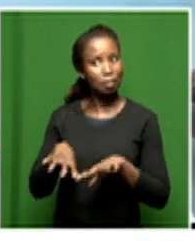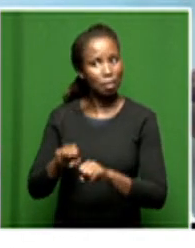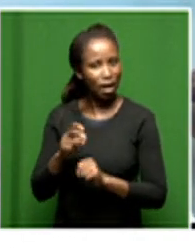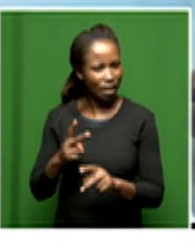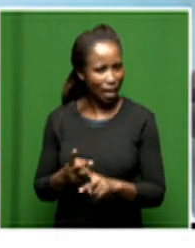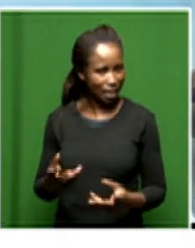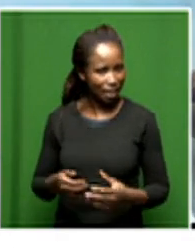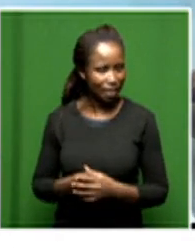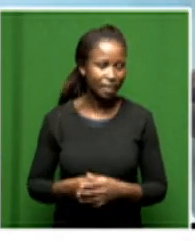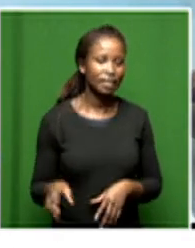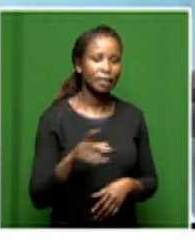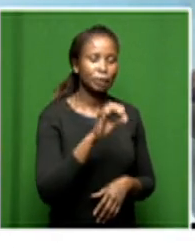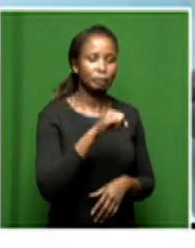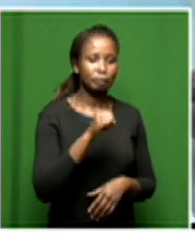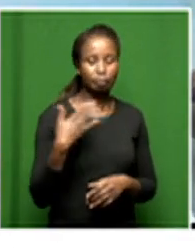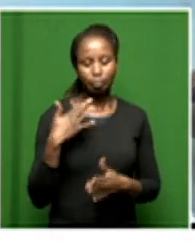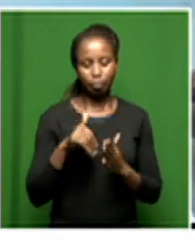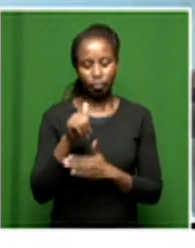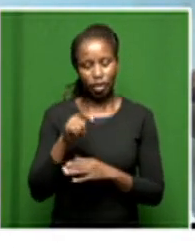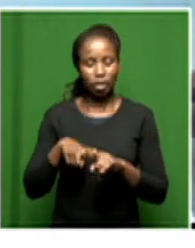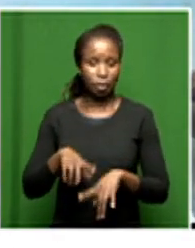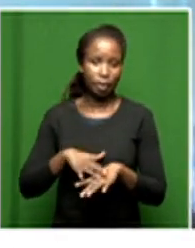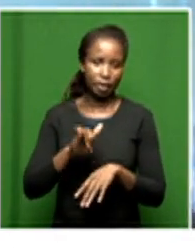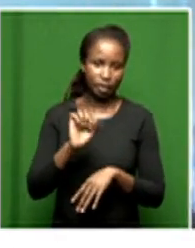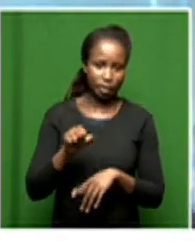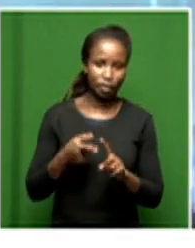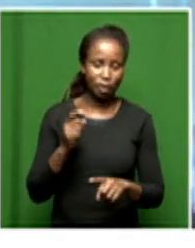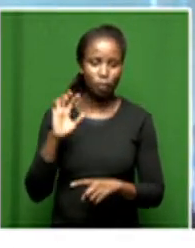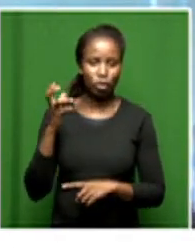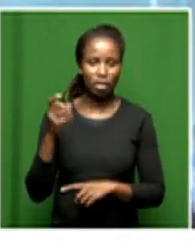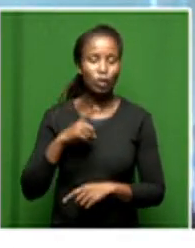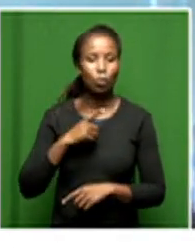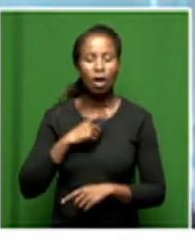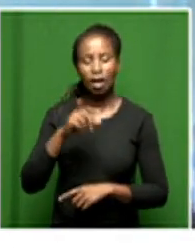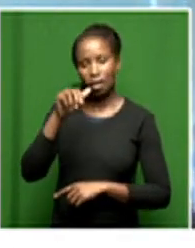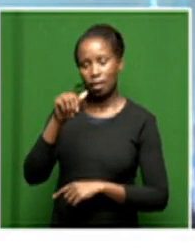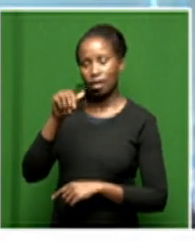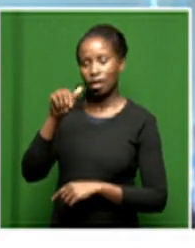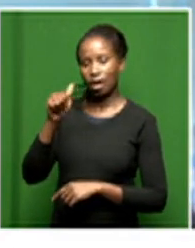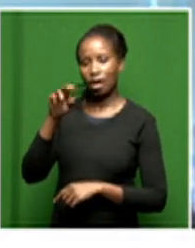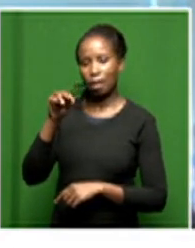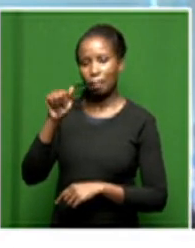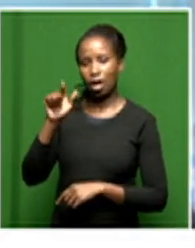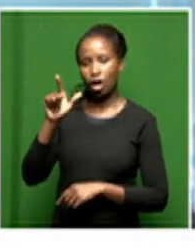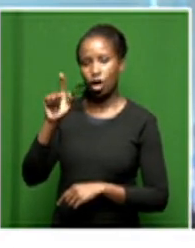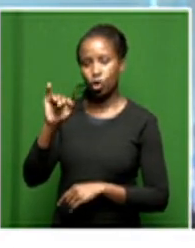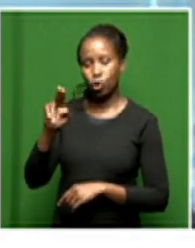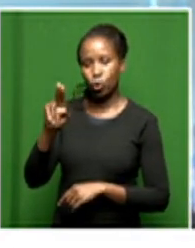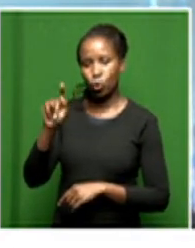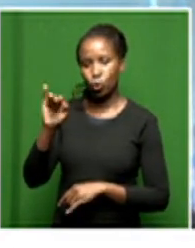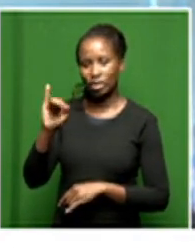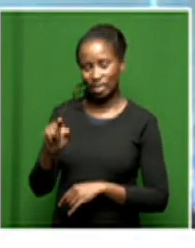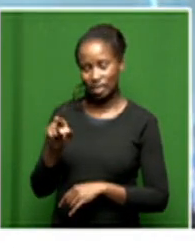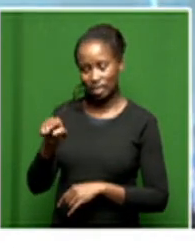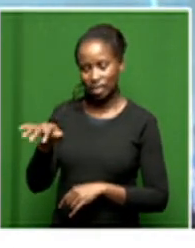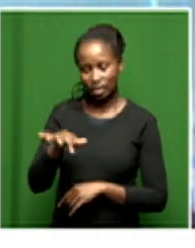were fascinating by-elections in the Free State. With regards to Maluti Apofung, remember, the most difficult